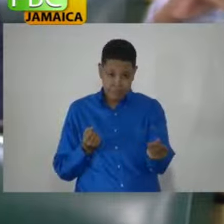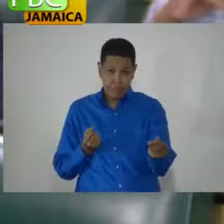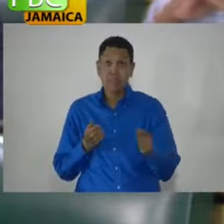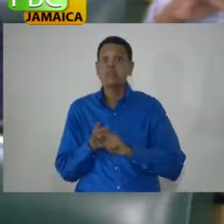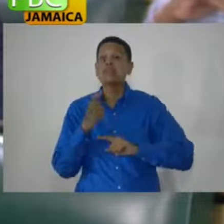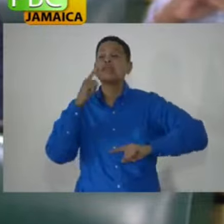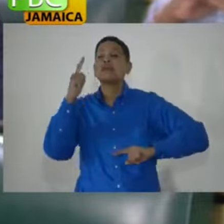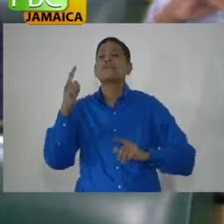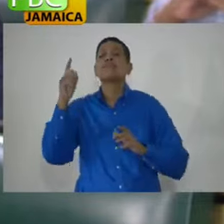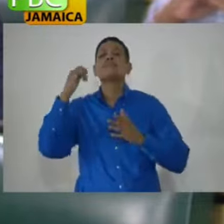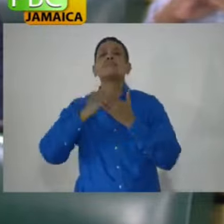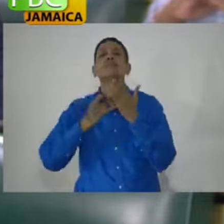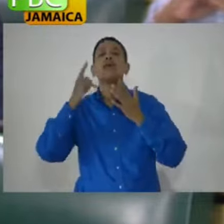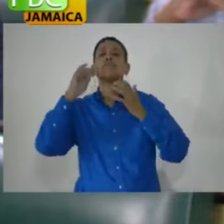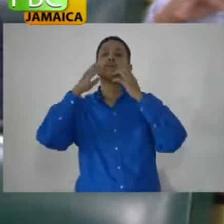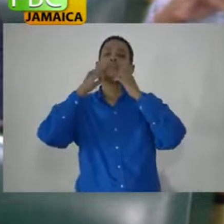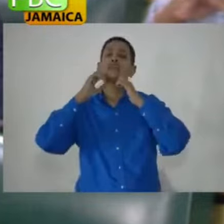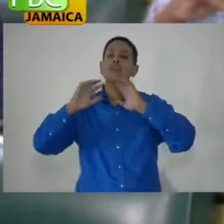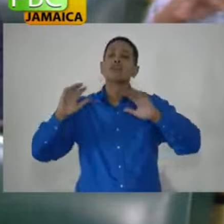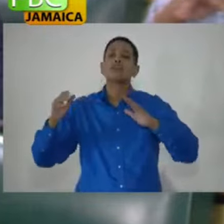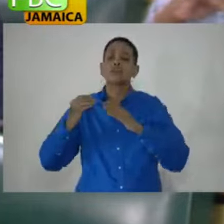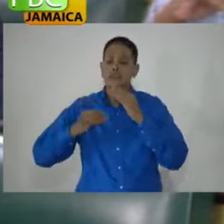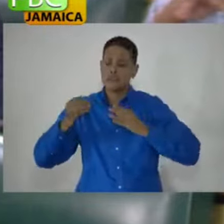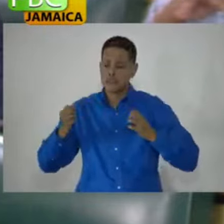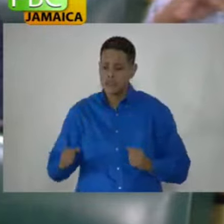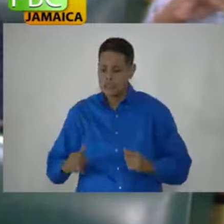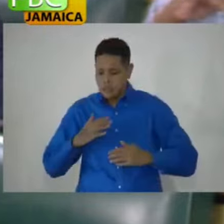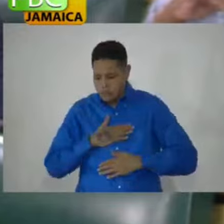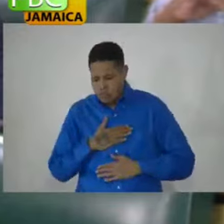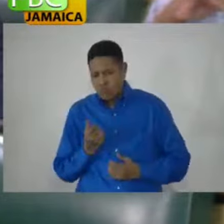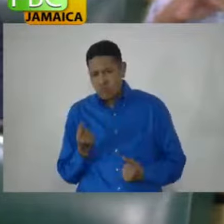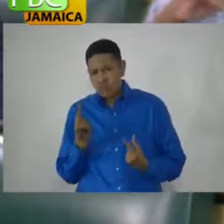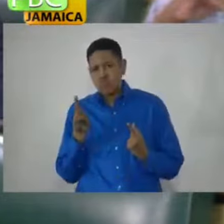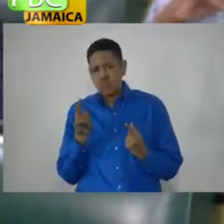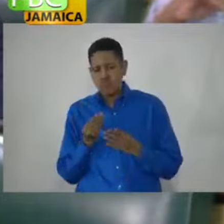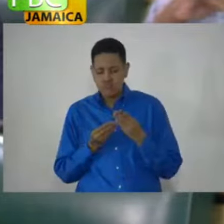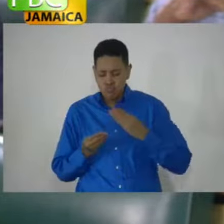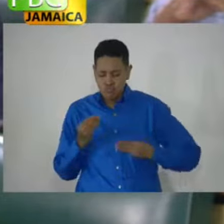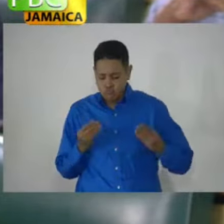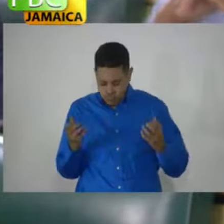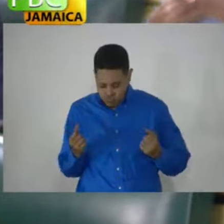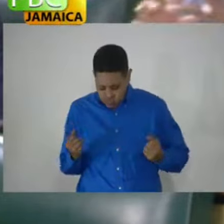caring economy, a compassionate economy,